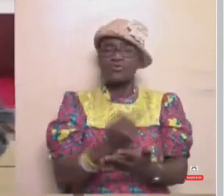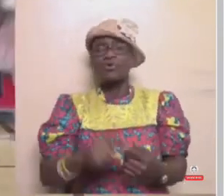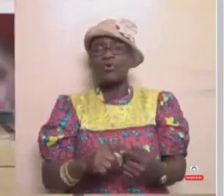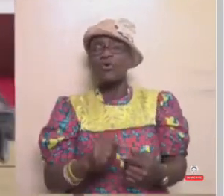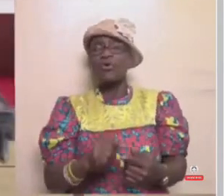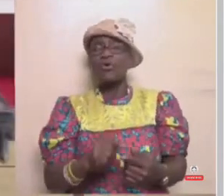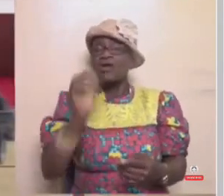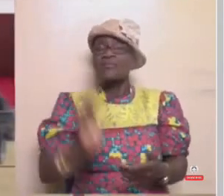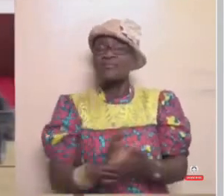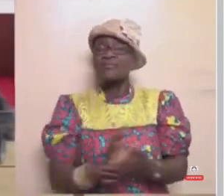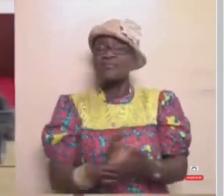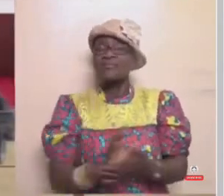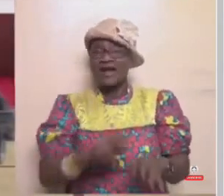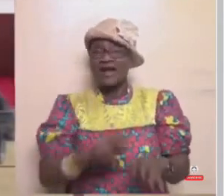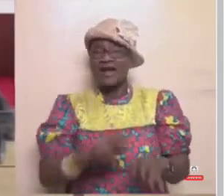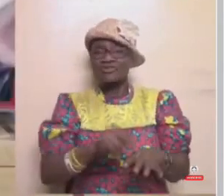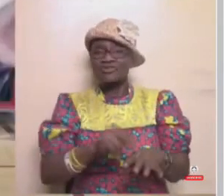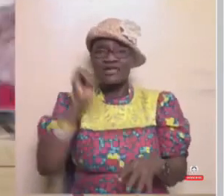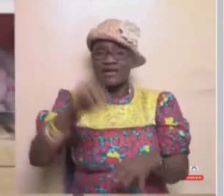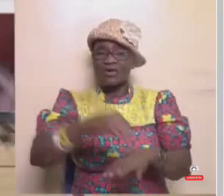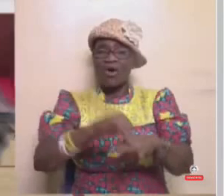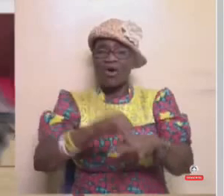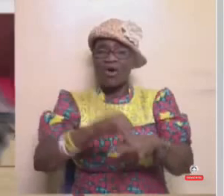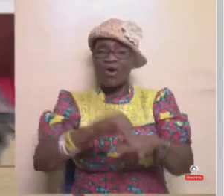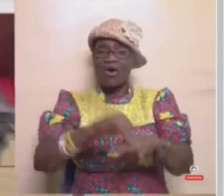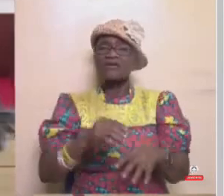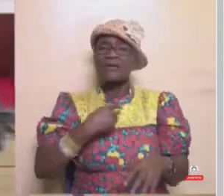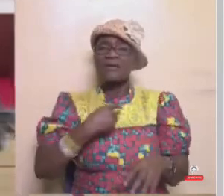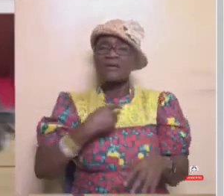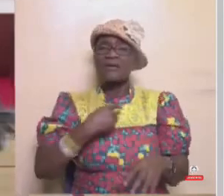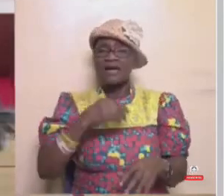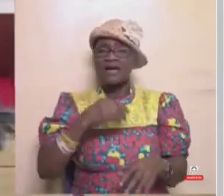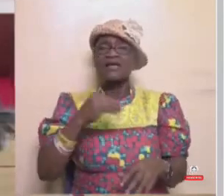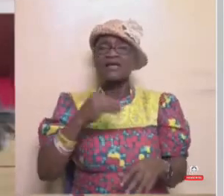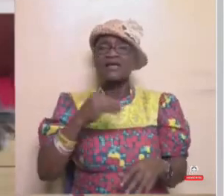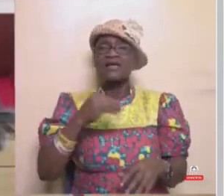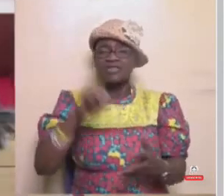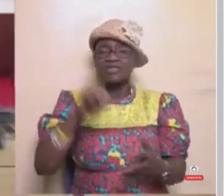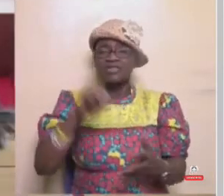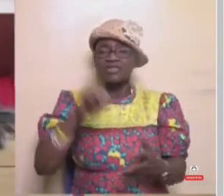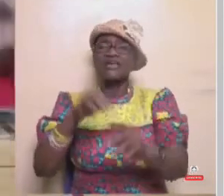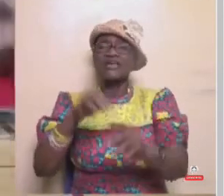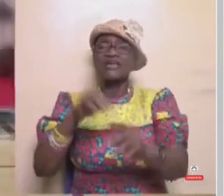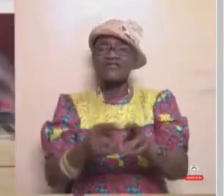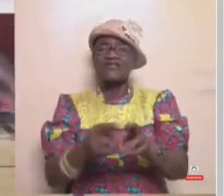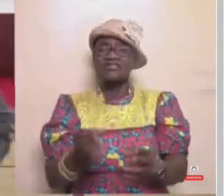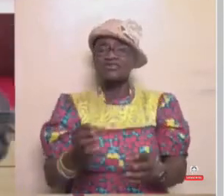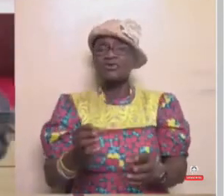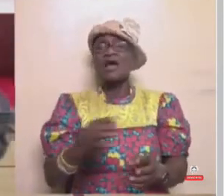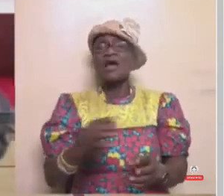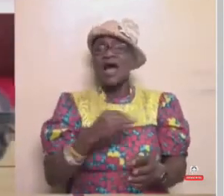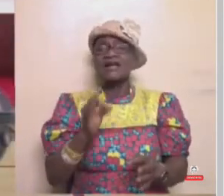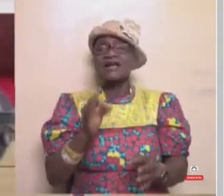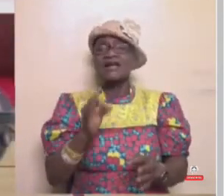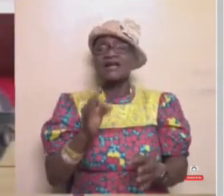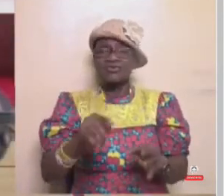he called unto Peter. He showed him a revelation. And if you read